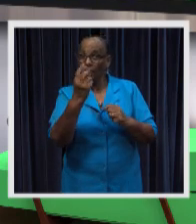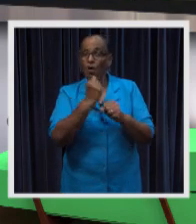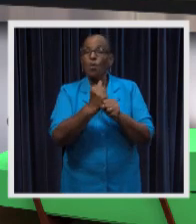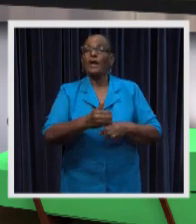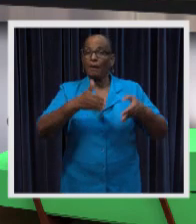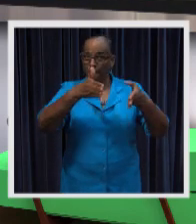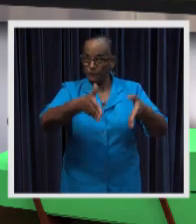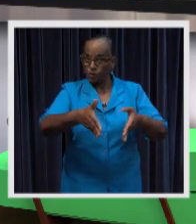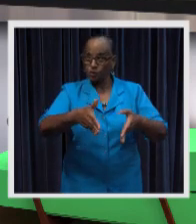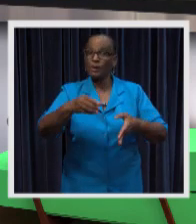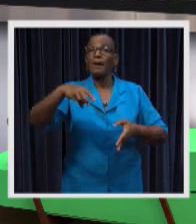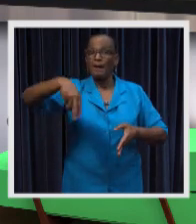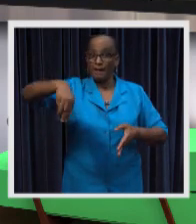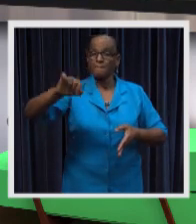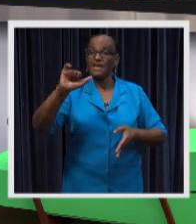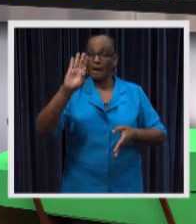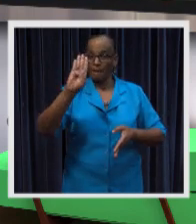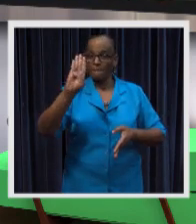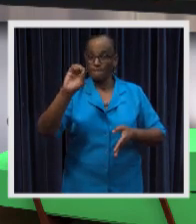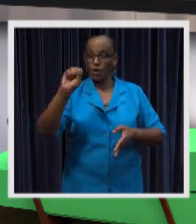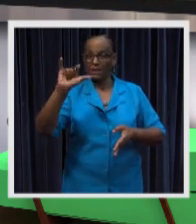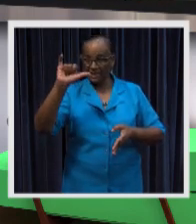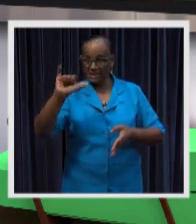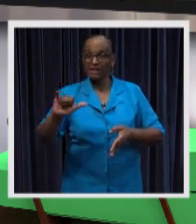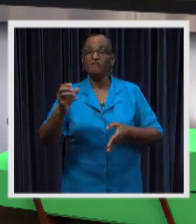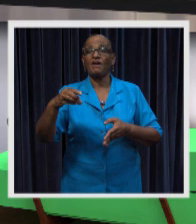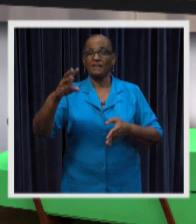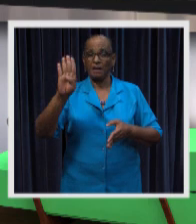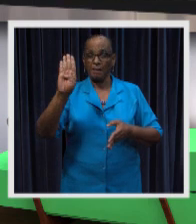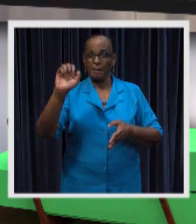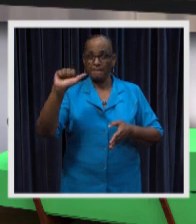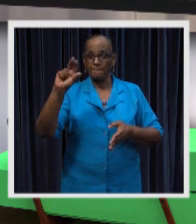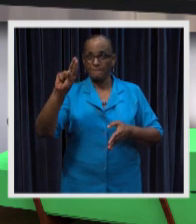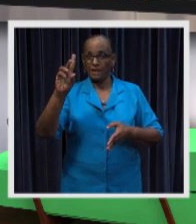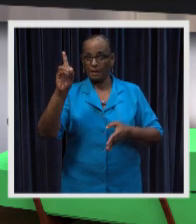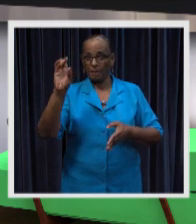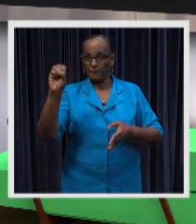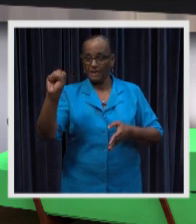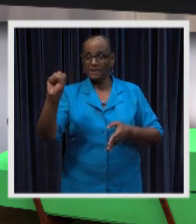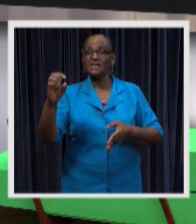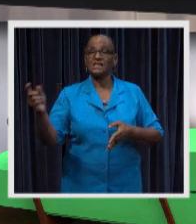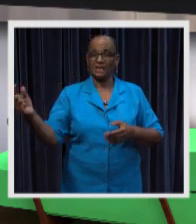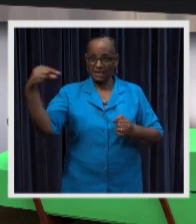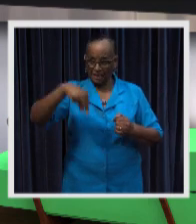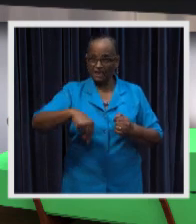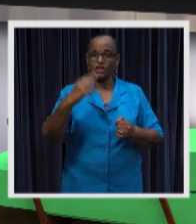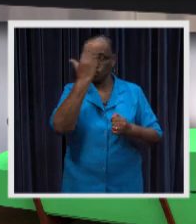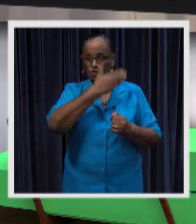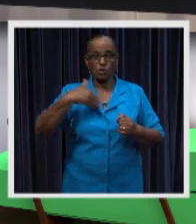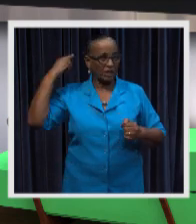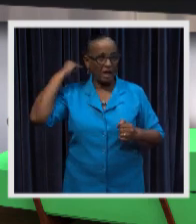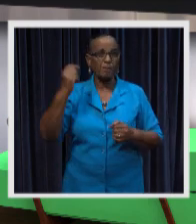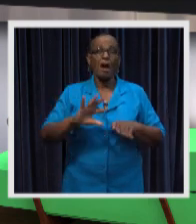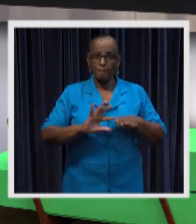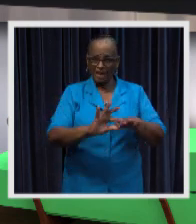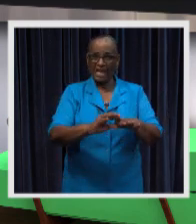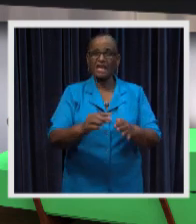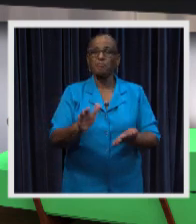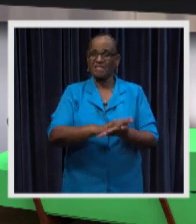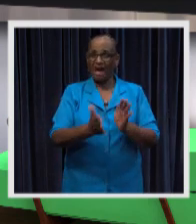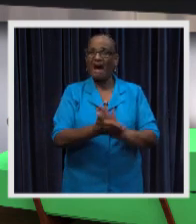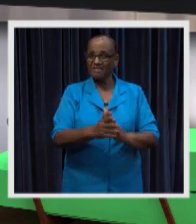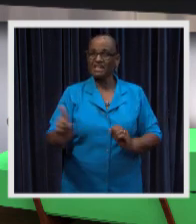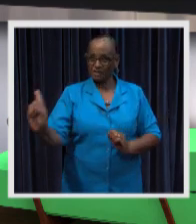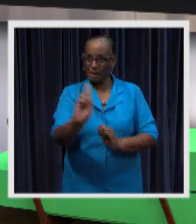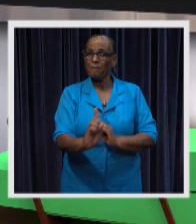by the Barbadian Prime Minister Mia Mottley to Suriname. By developing a new trade policy with trading partners such as